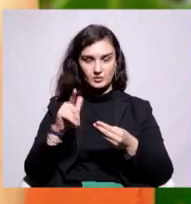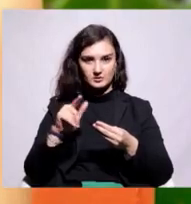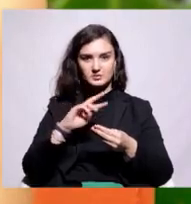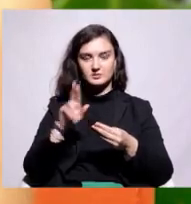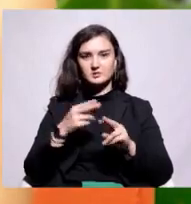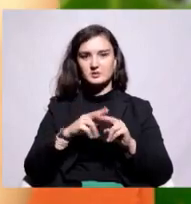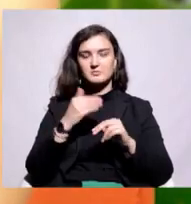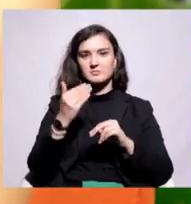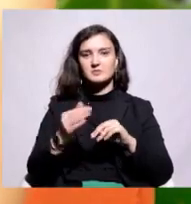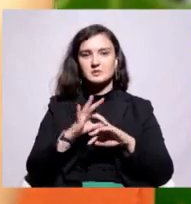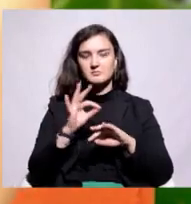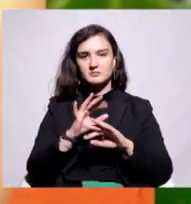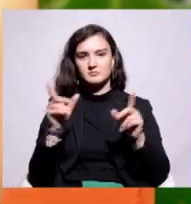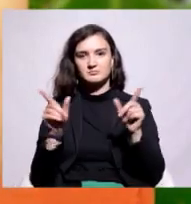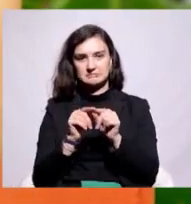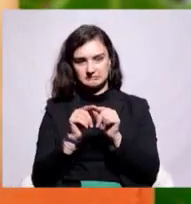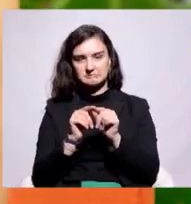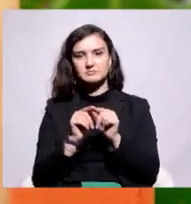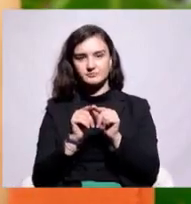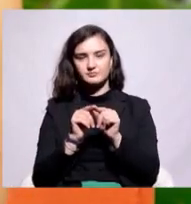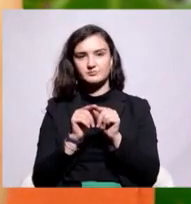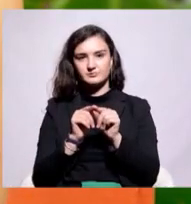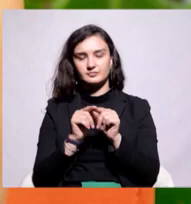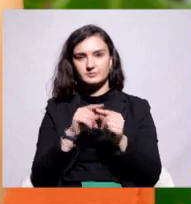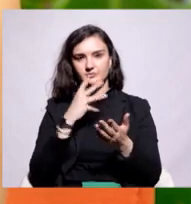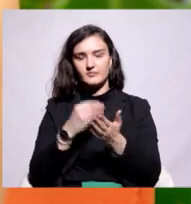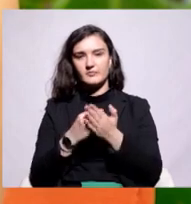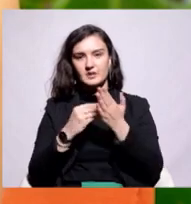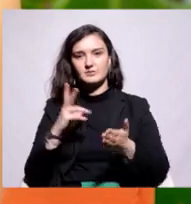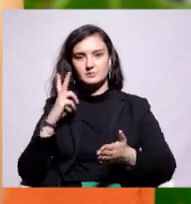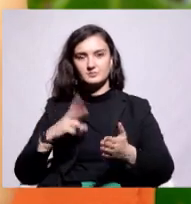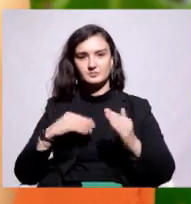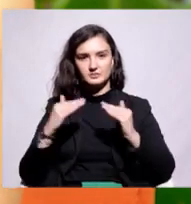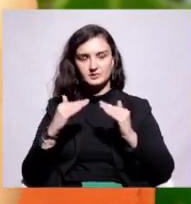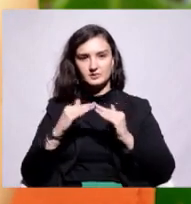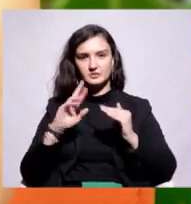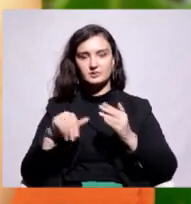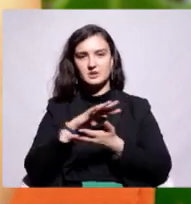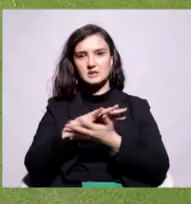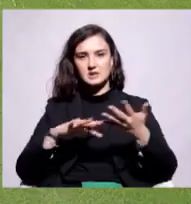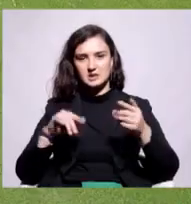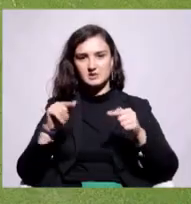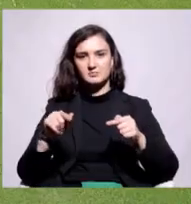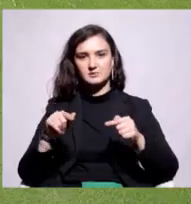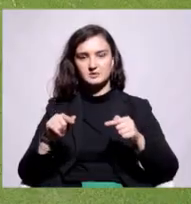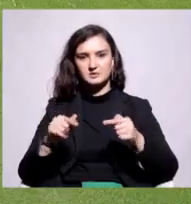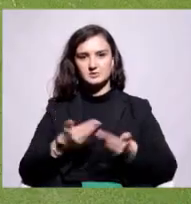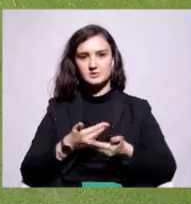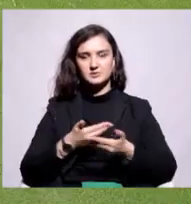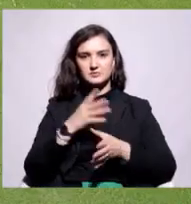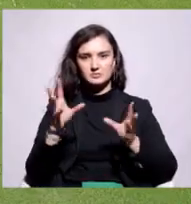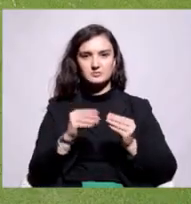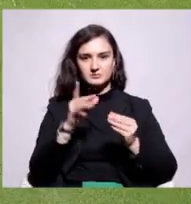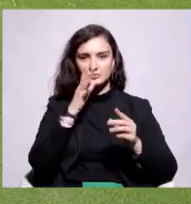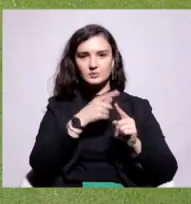And with his wife dead, Rip moves in his daughter's house and continues to